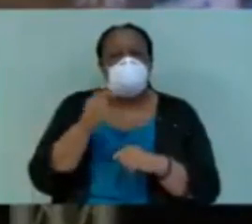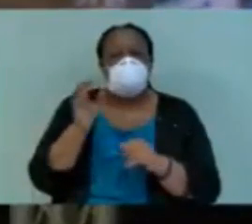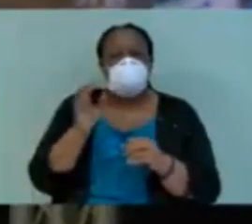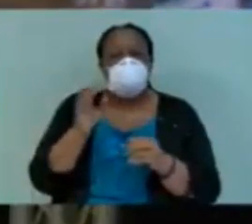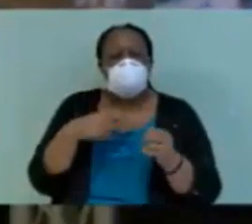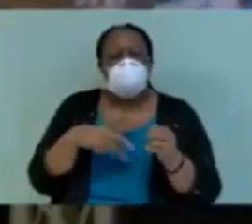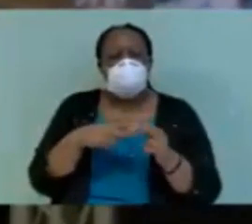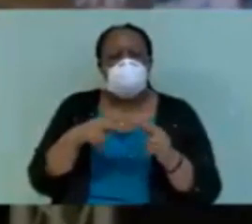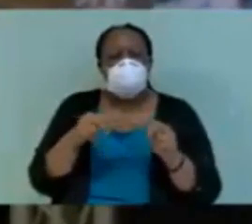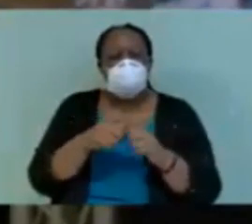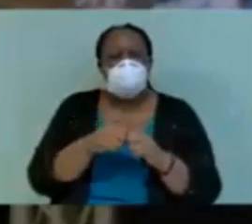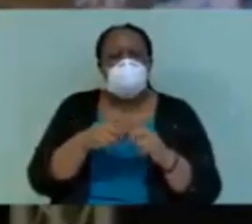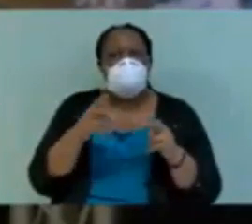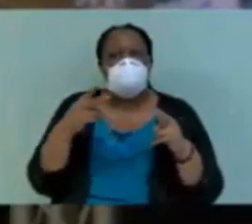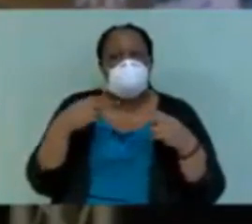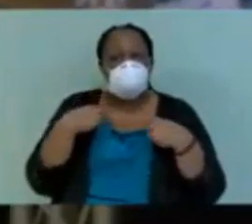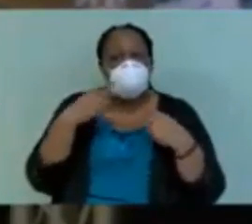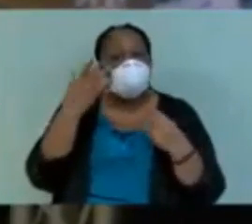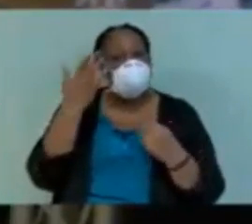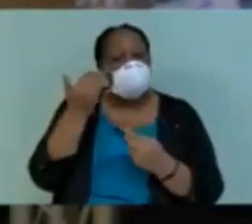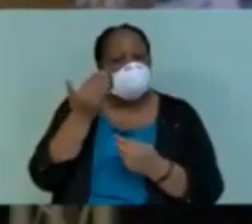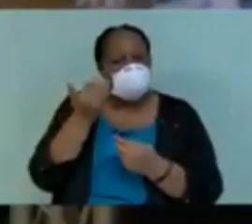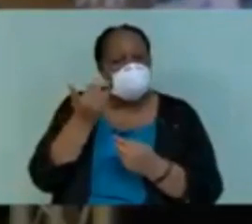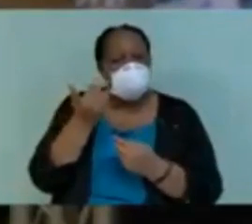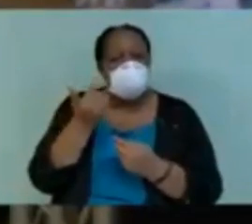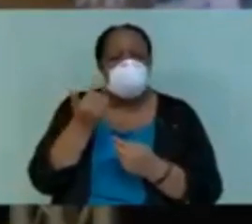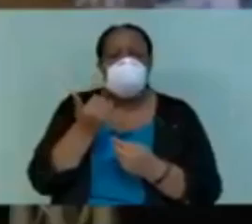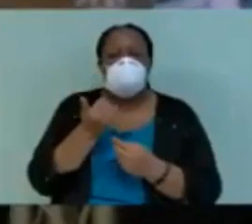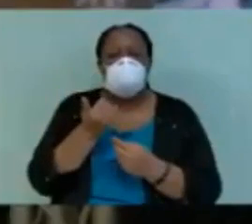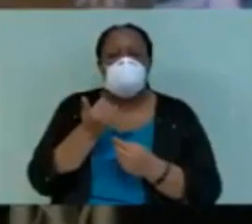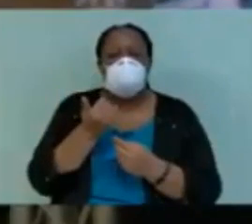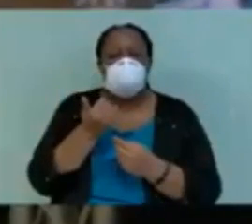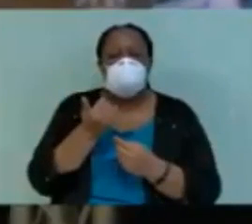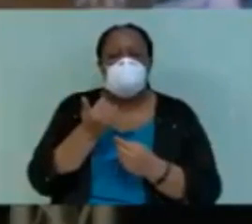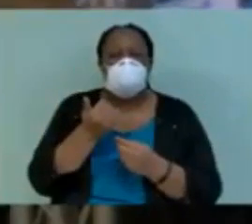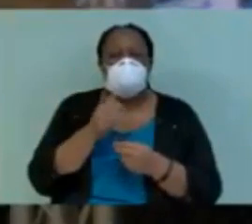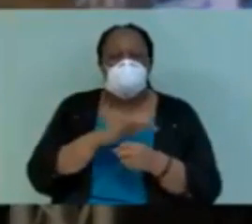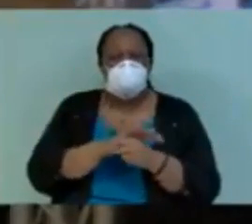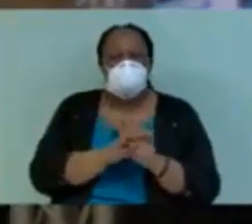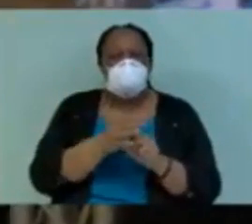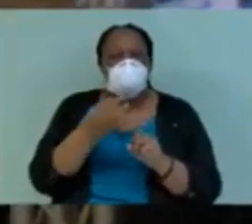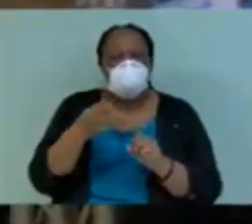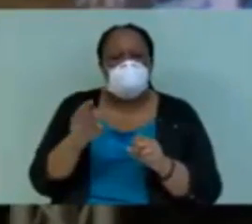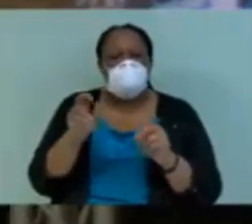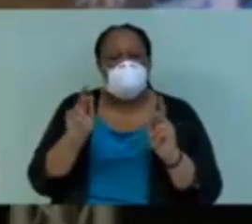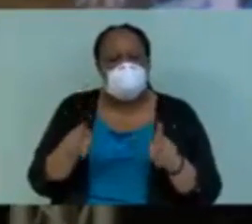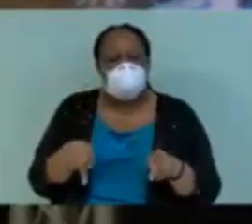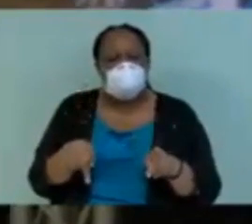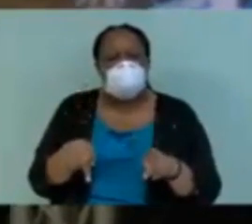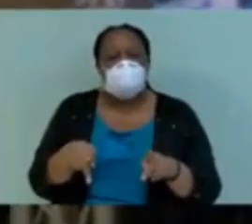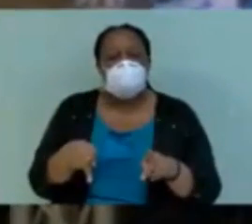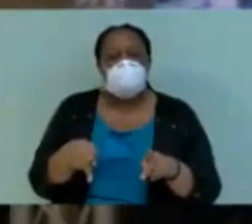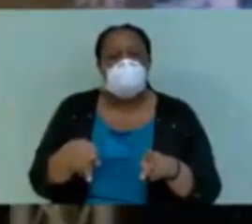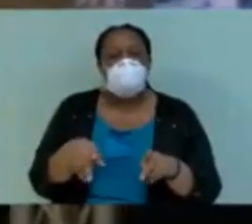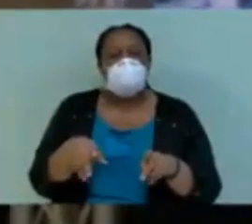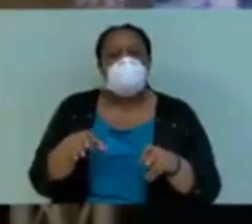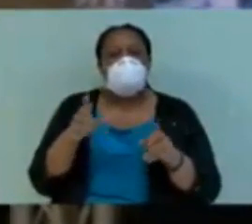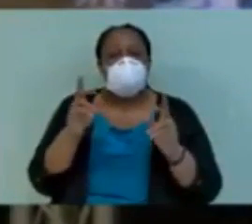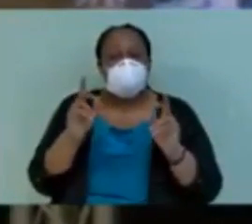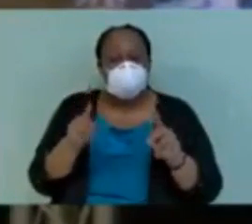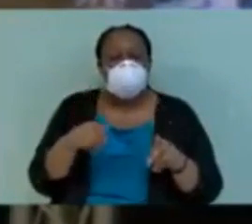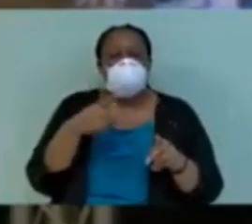and Nevis announced its first 2 confirmed cases of COVID-19.